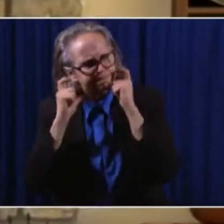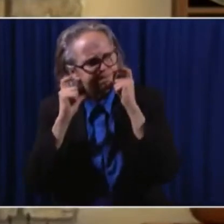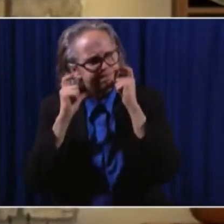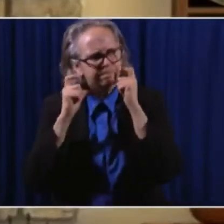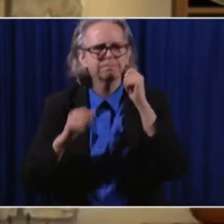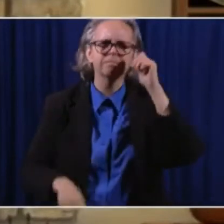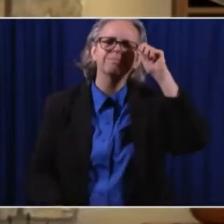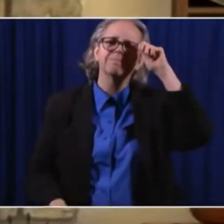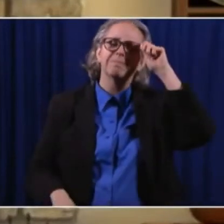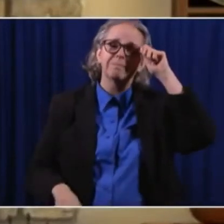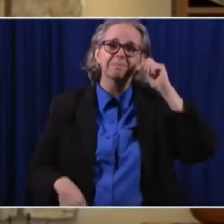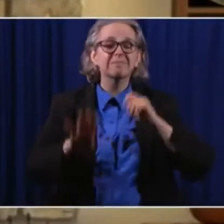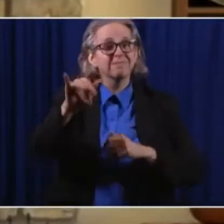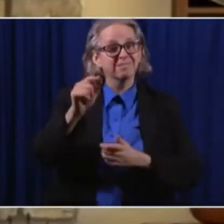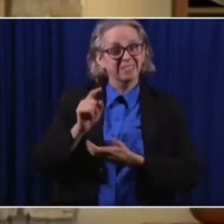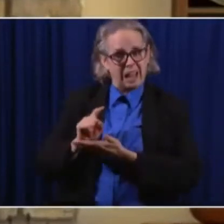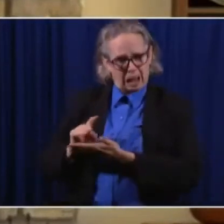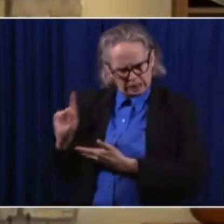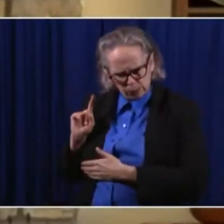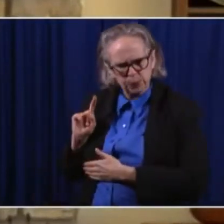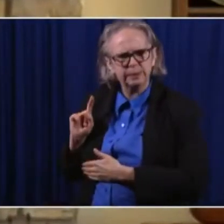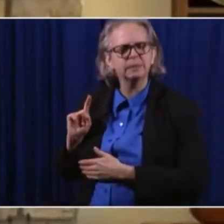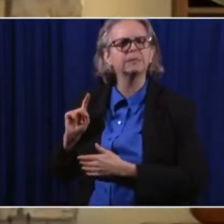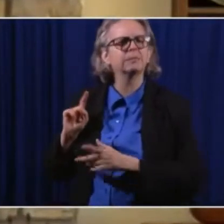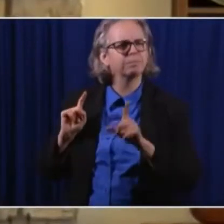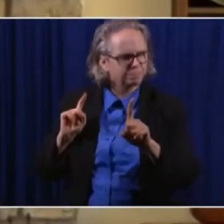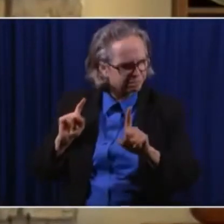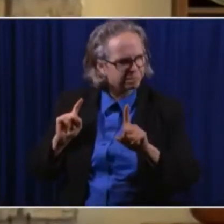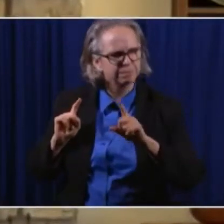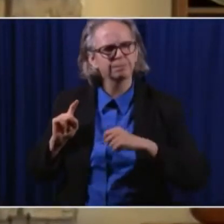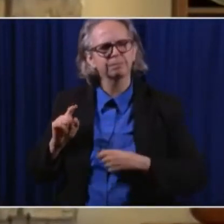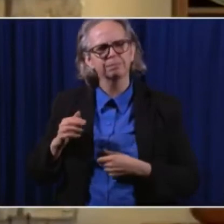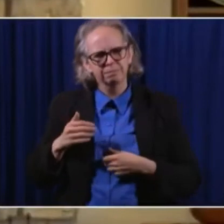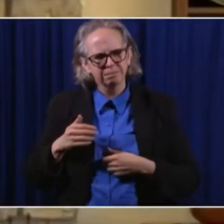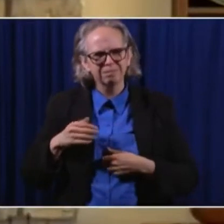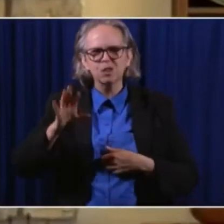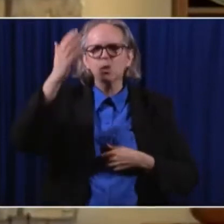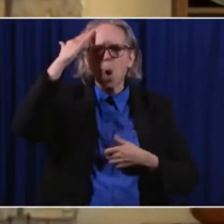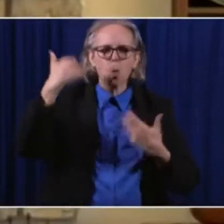the order that people should not come together,